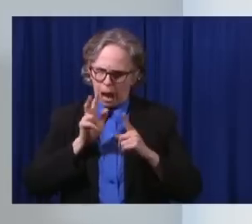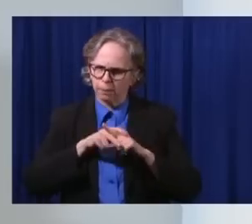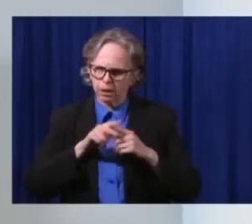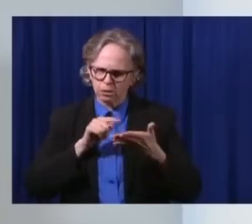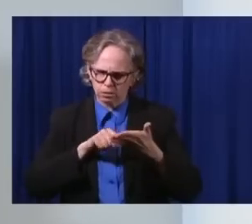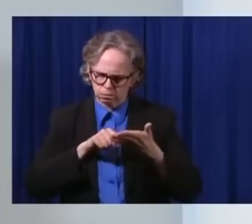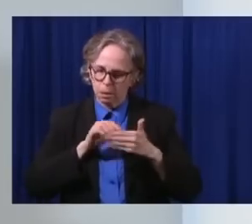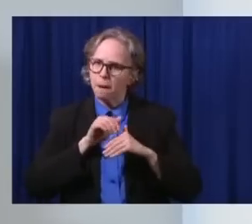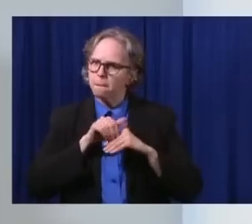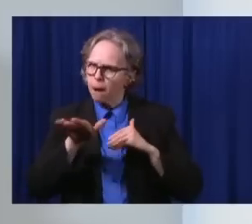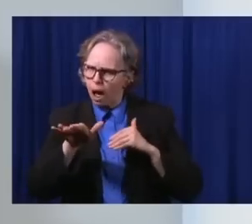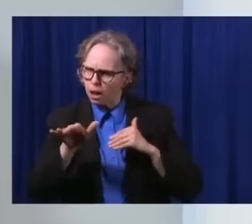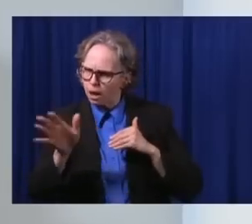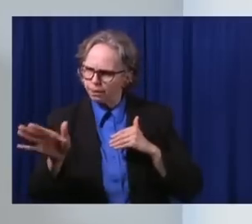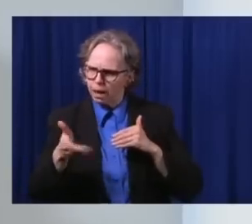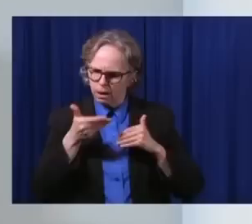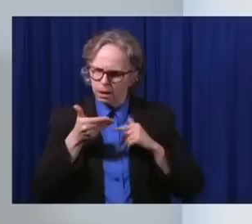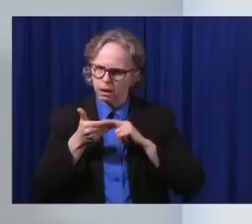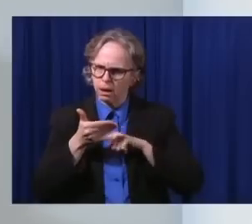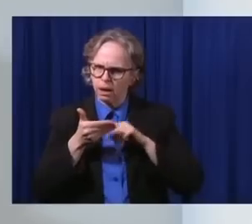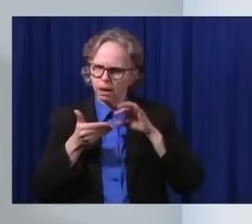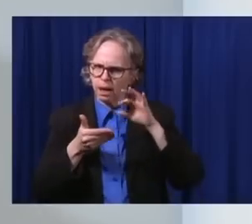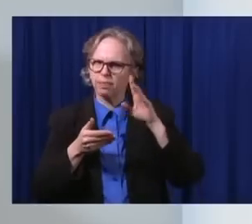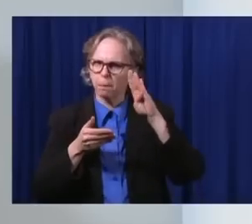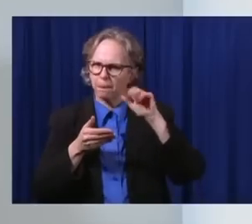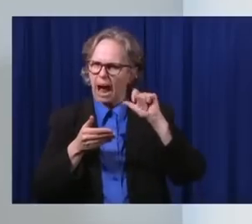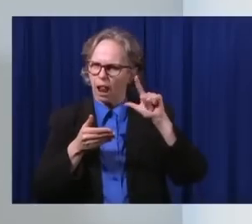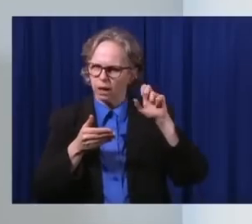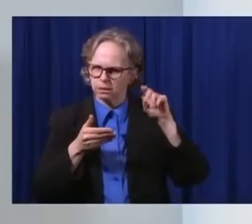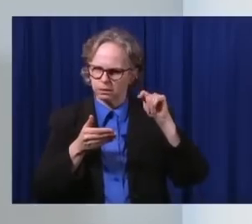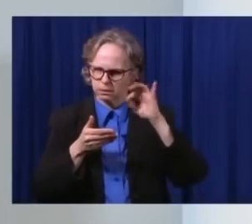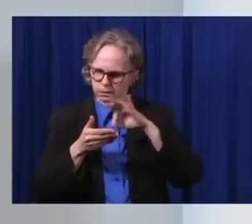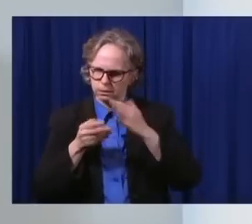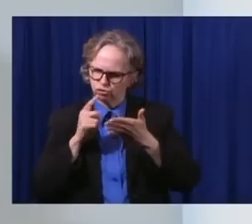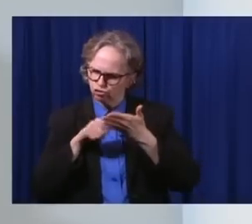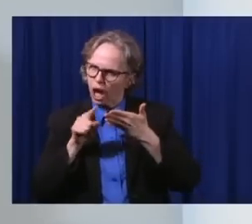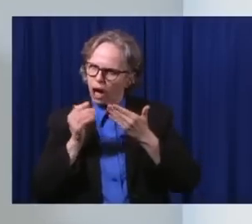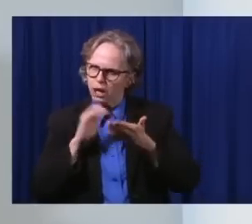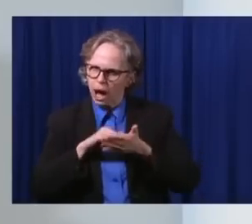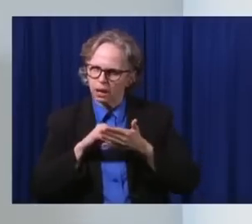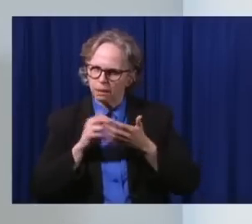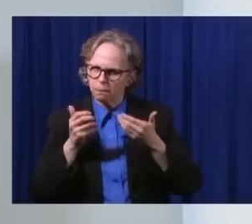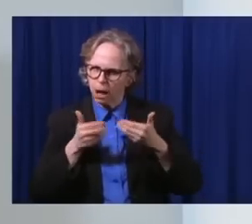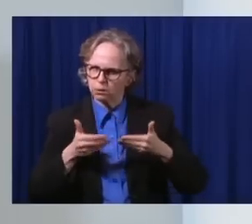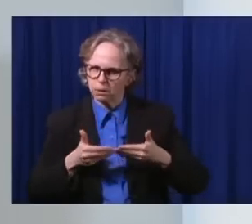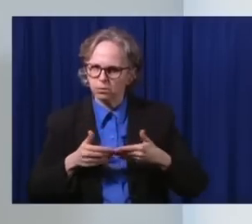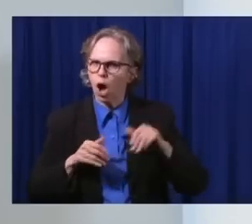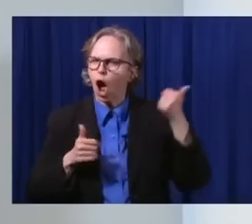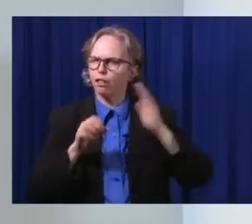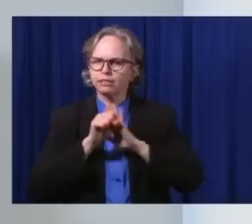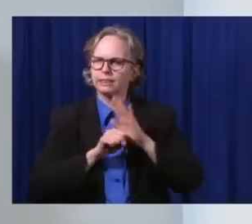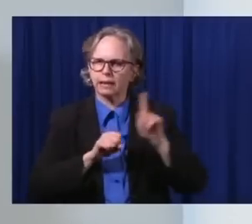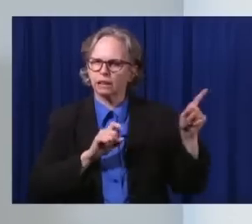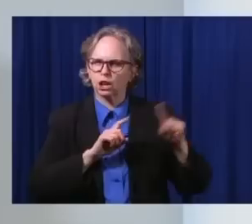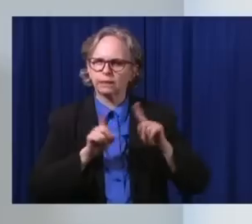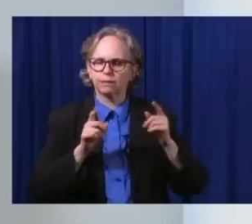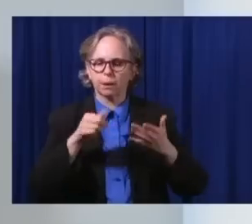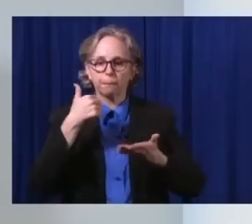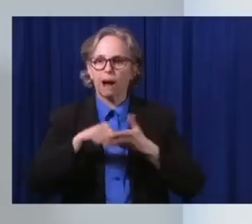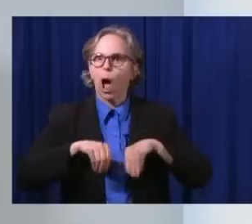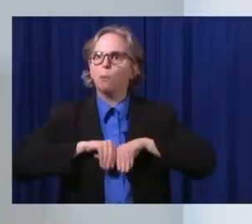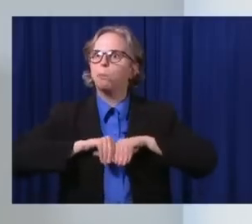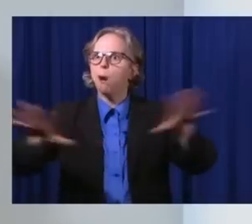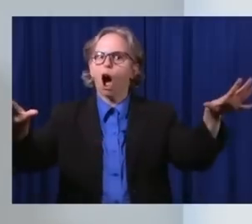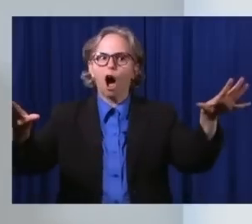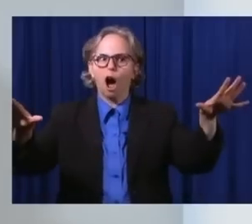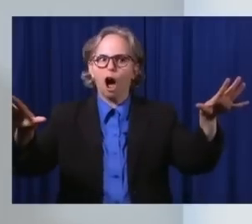think in other states, they're doing something a little differently where they're mailing everybody a ballot. That's not what we do in Ohio. You have to